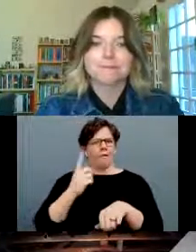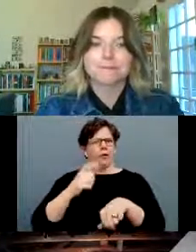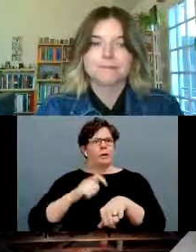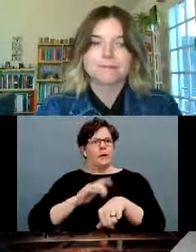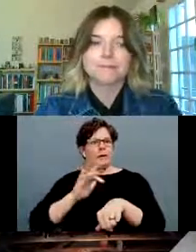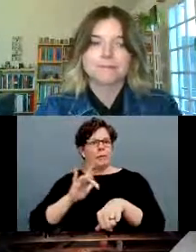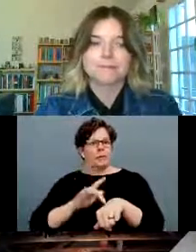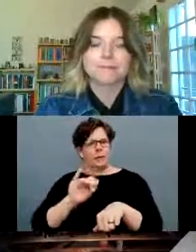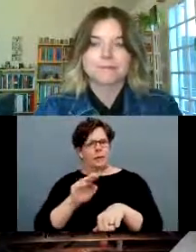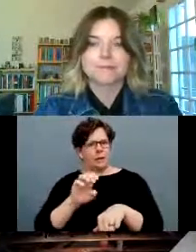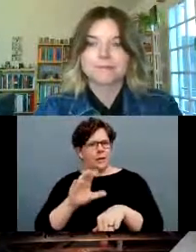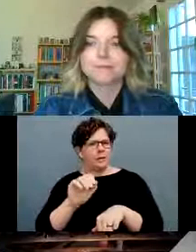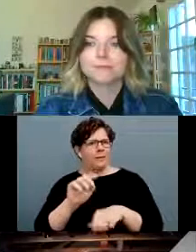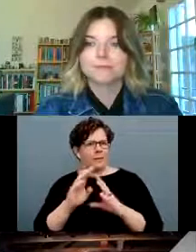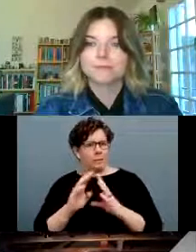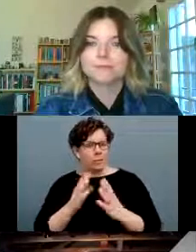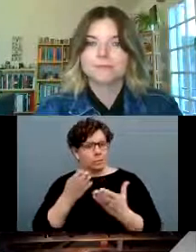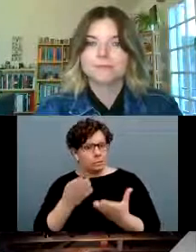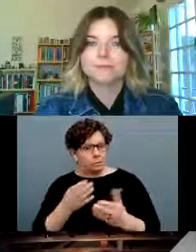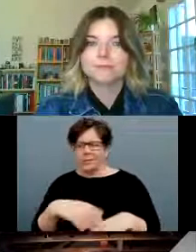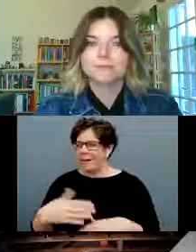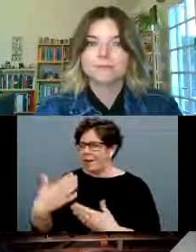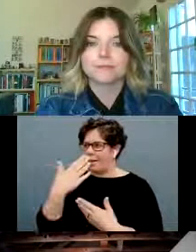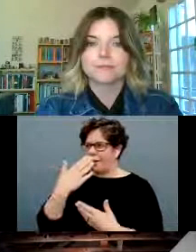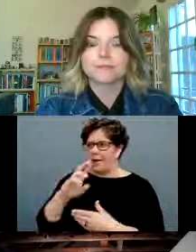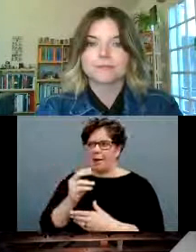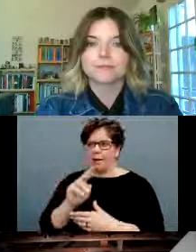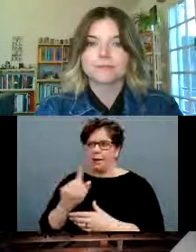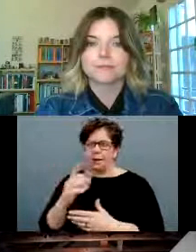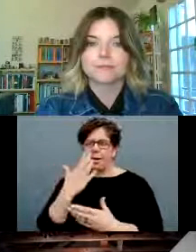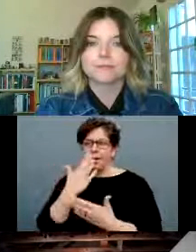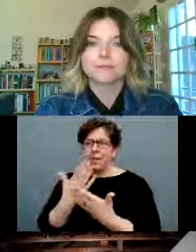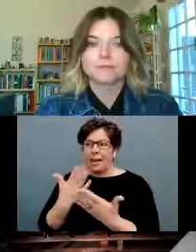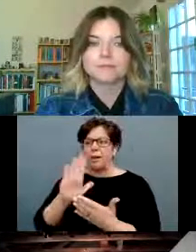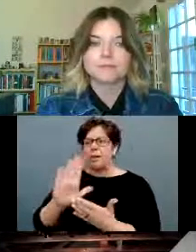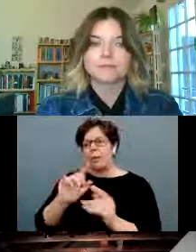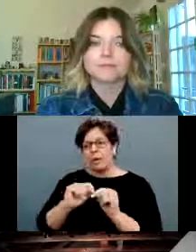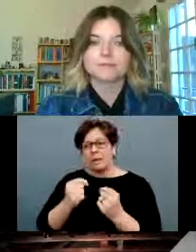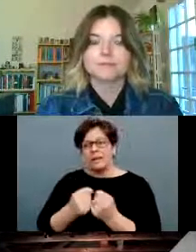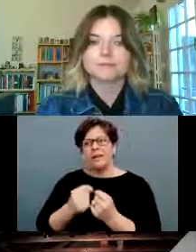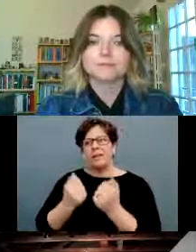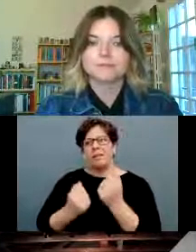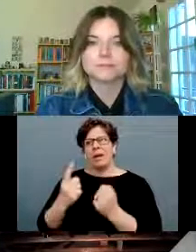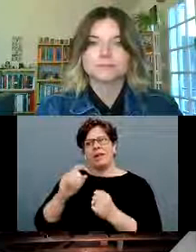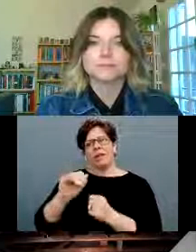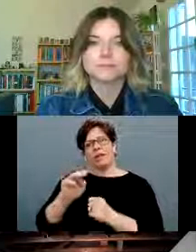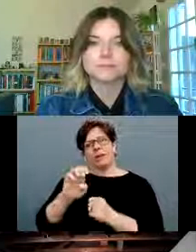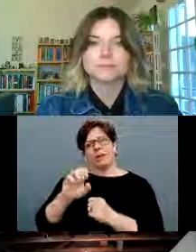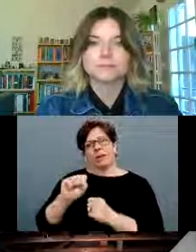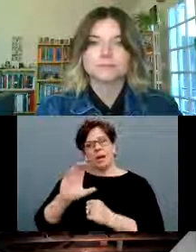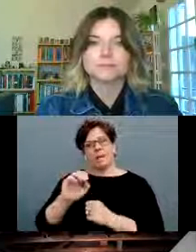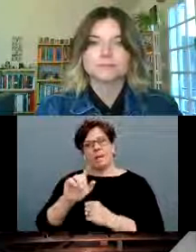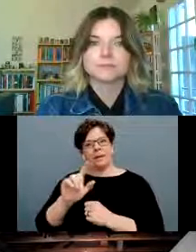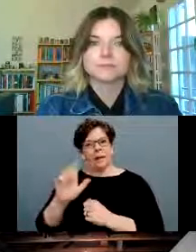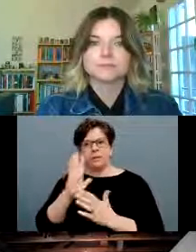you, Rachel. And thanks to you and everyone at the James Castle House for spearheading this virtual